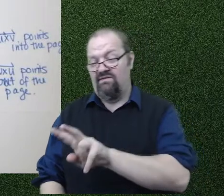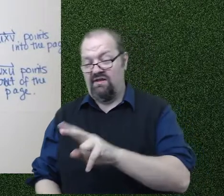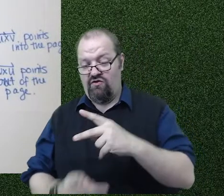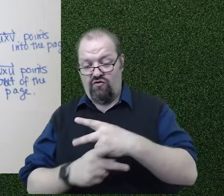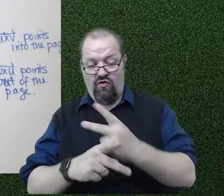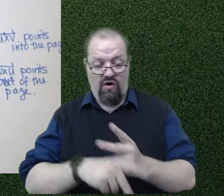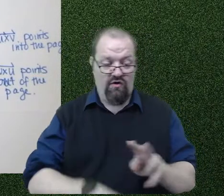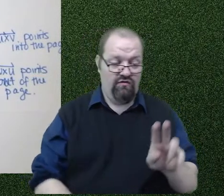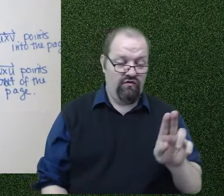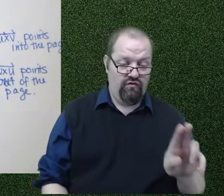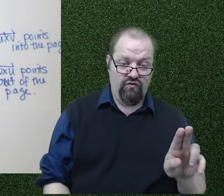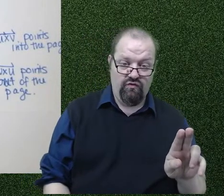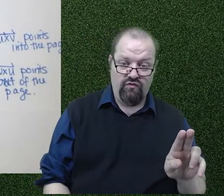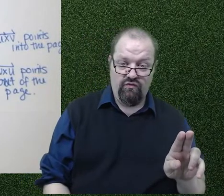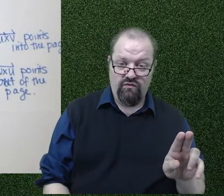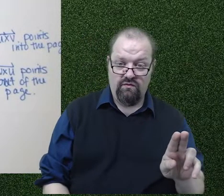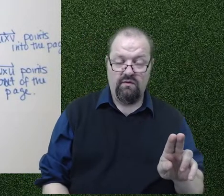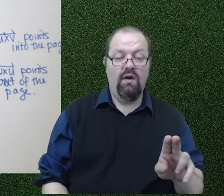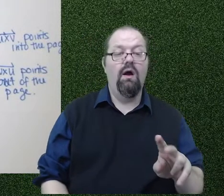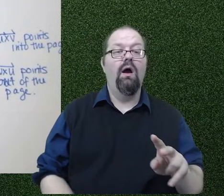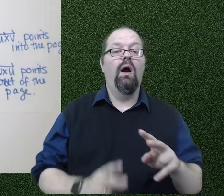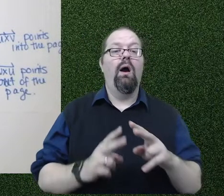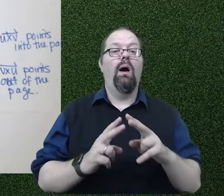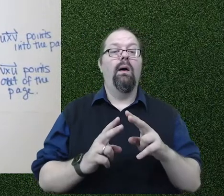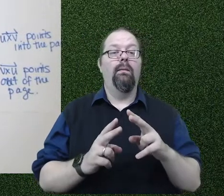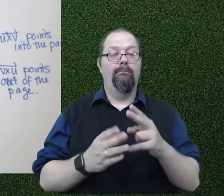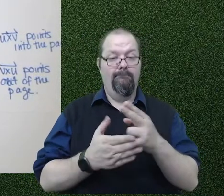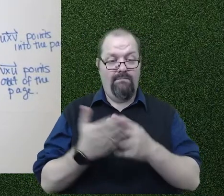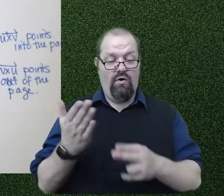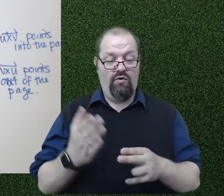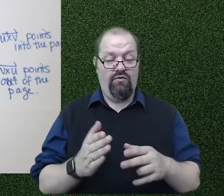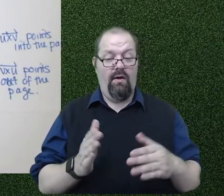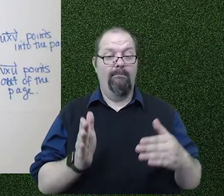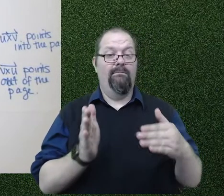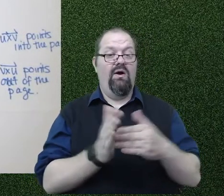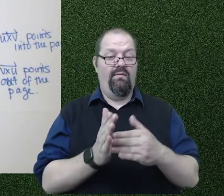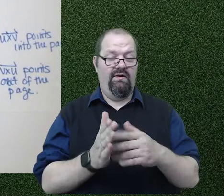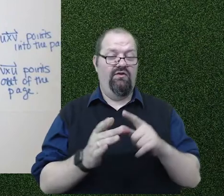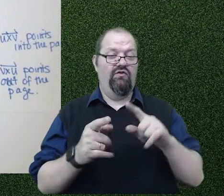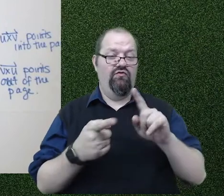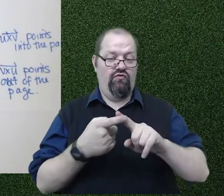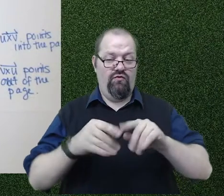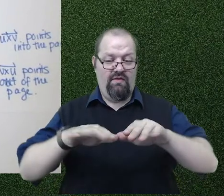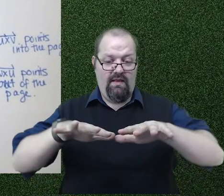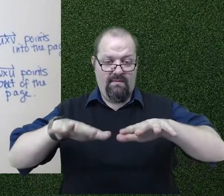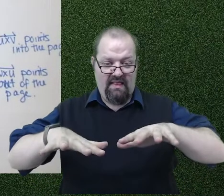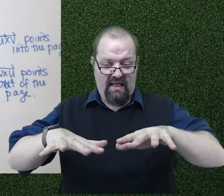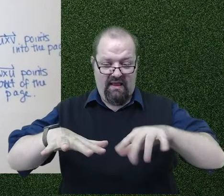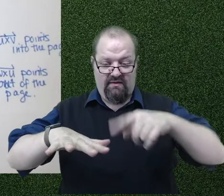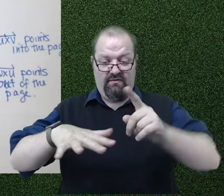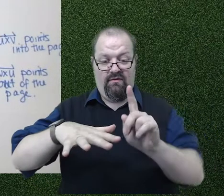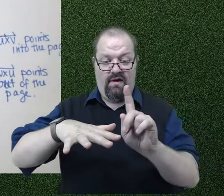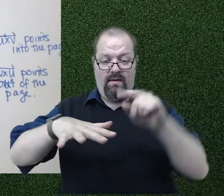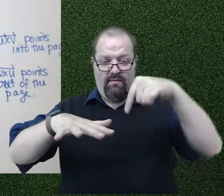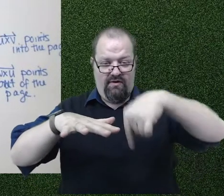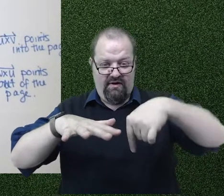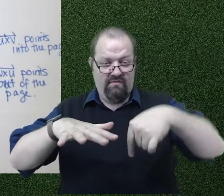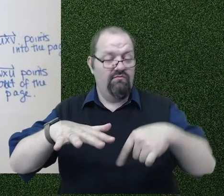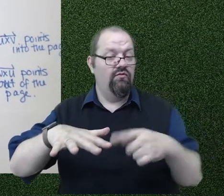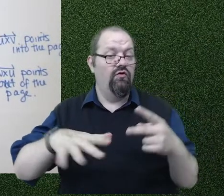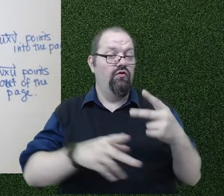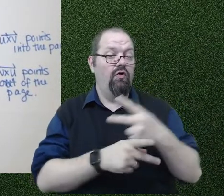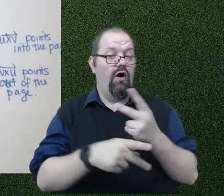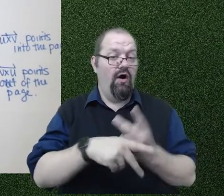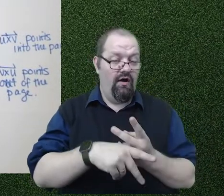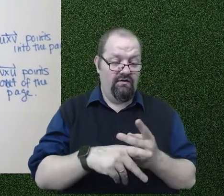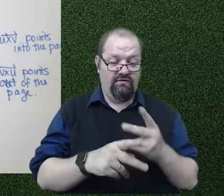are both perpendicular to the plane that contains u and v. A cross product is always perpendicular to the plane